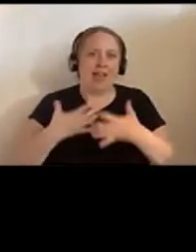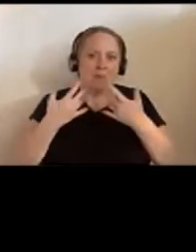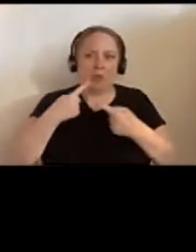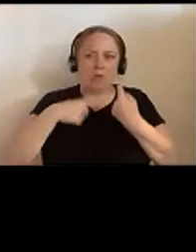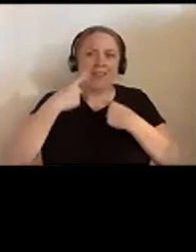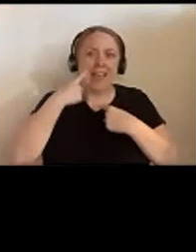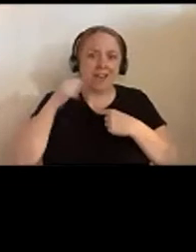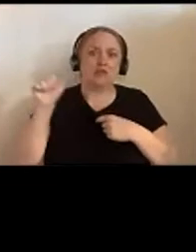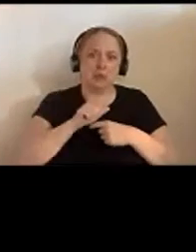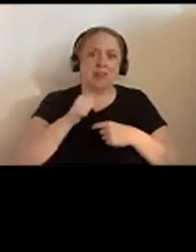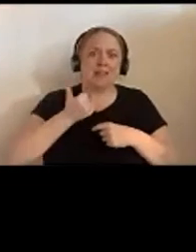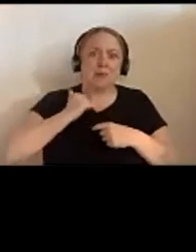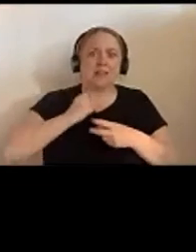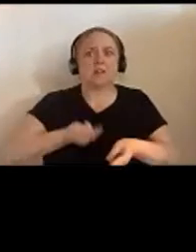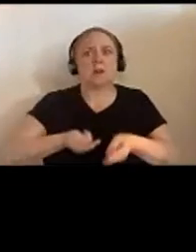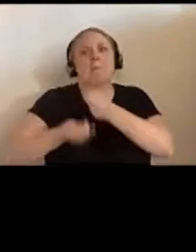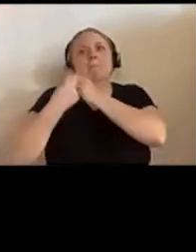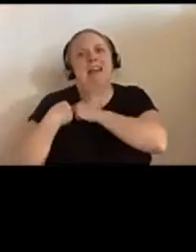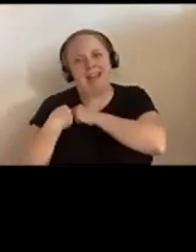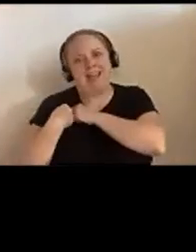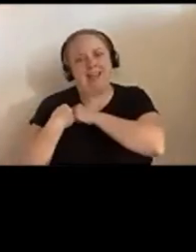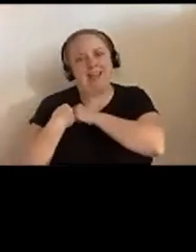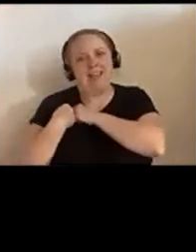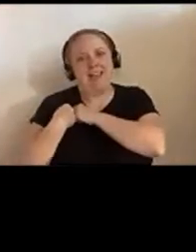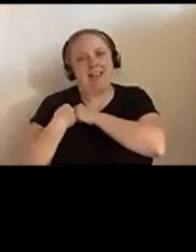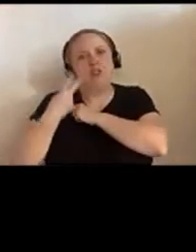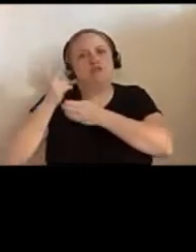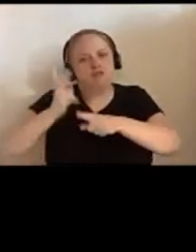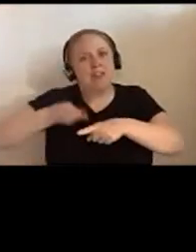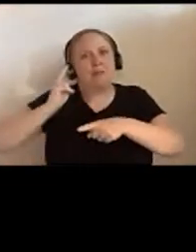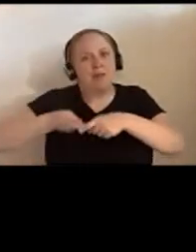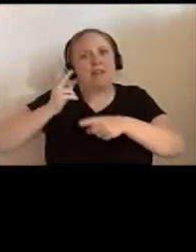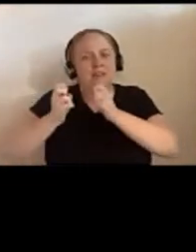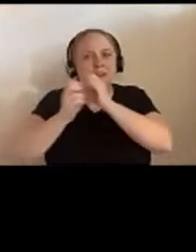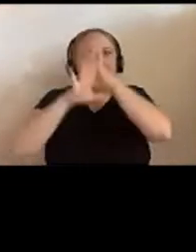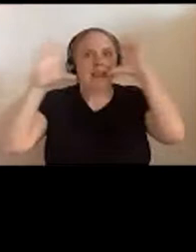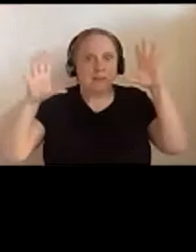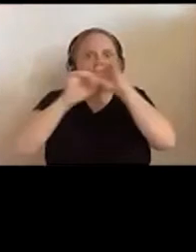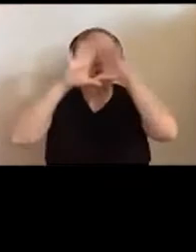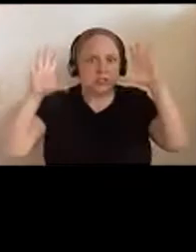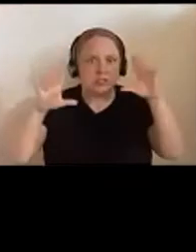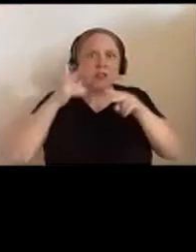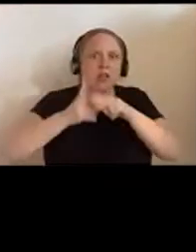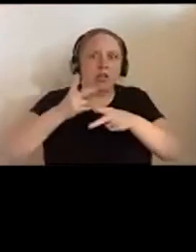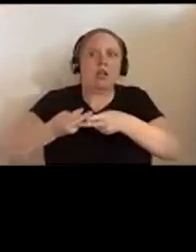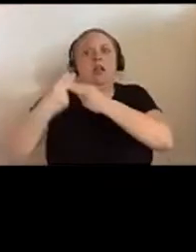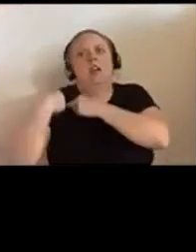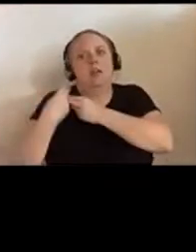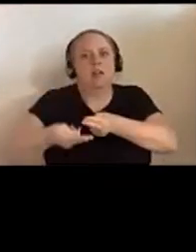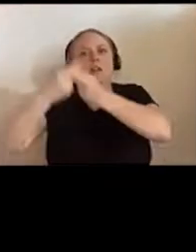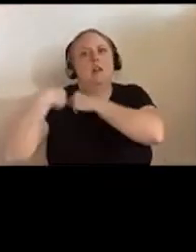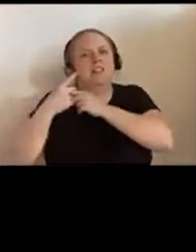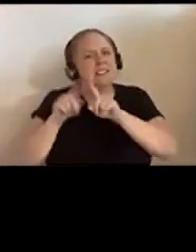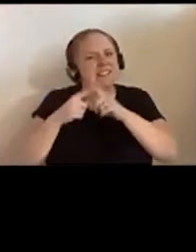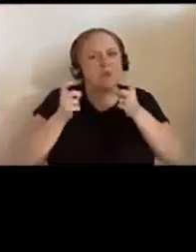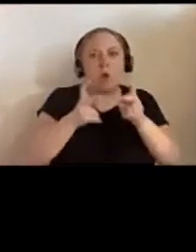to bear these kind of repetitive images. And is there not a different way,